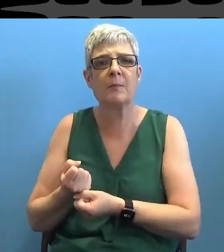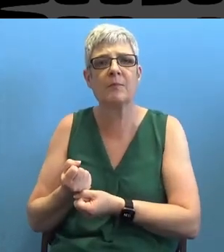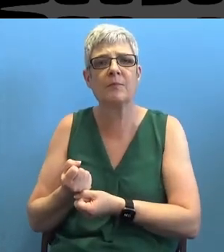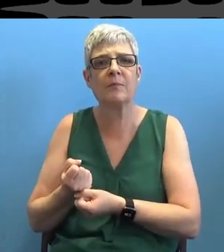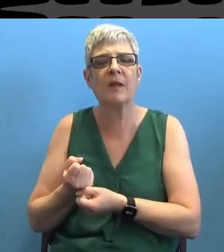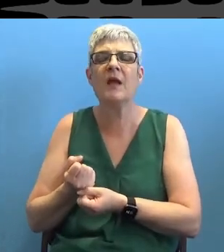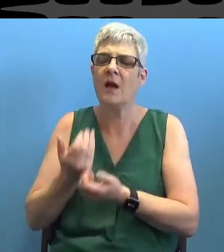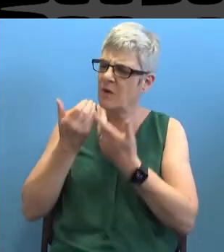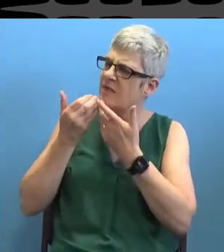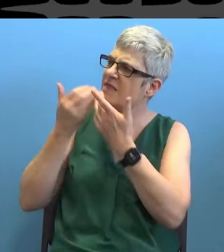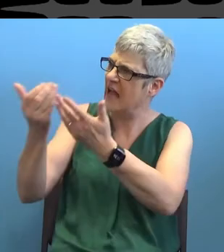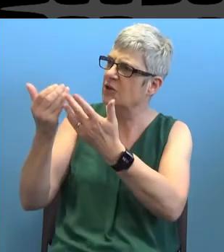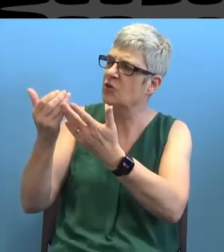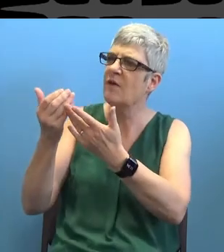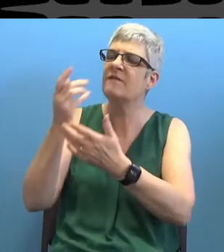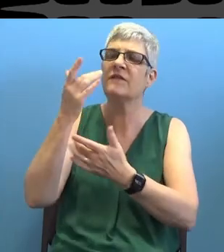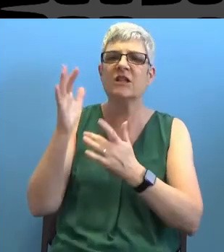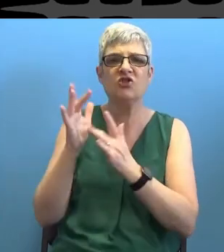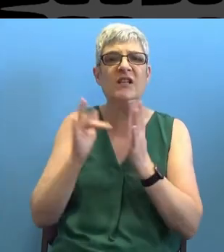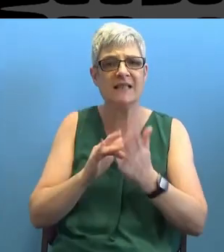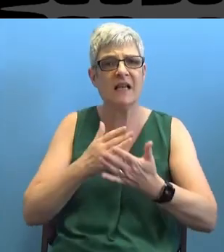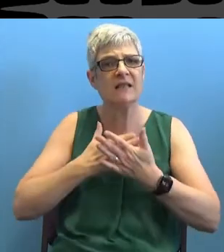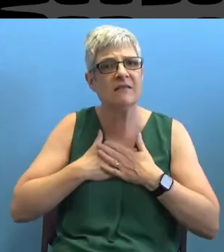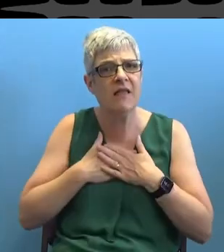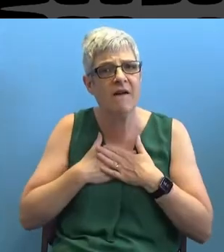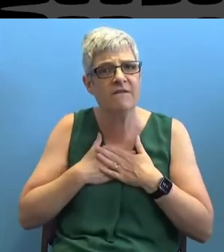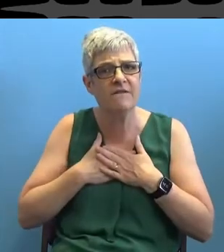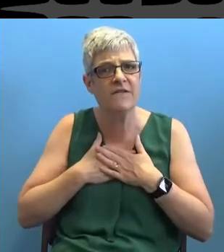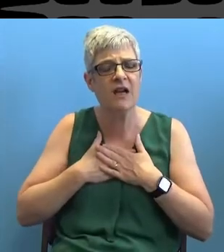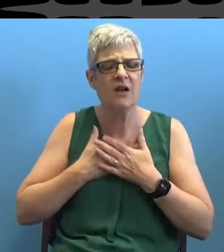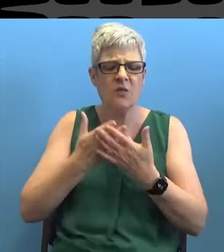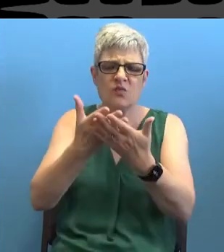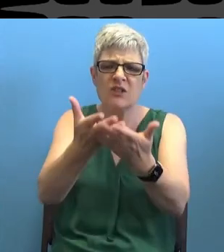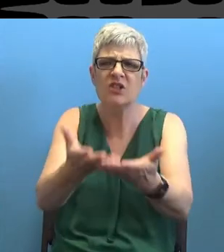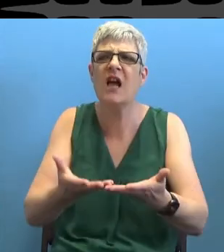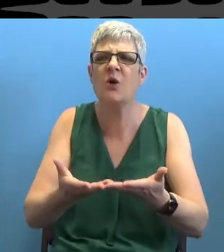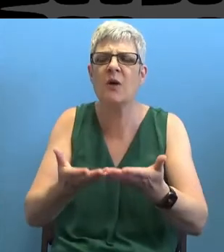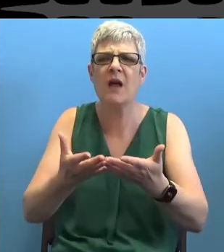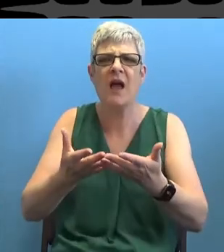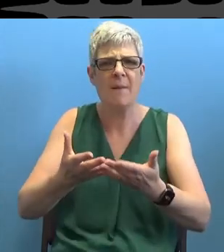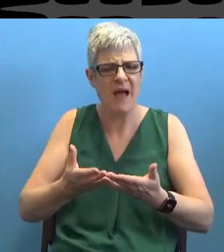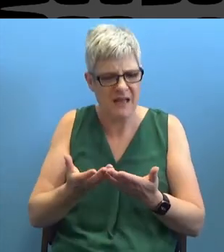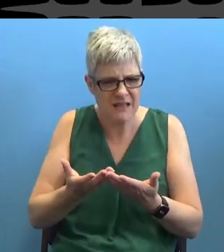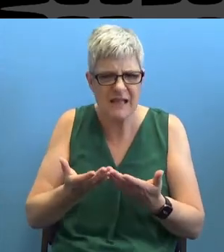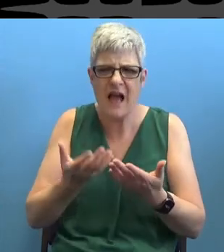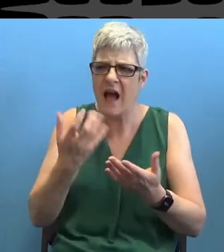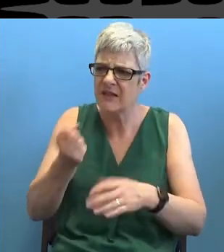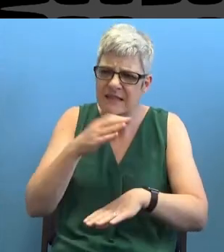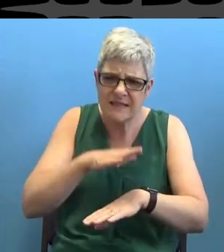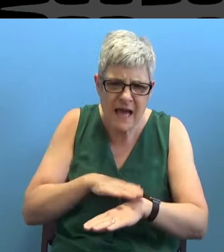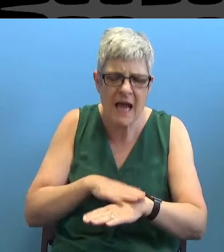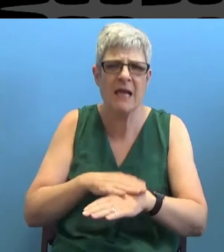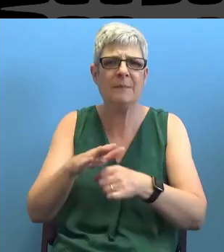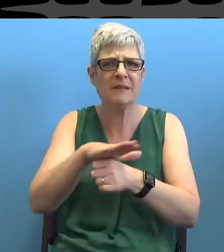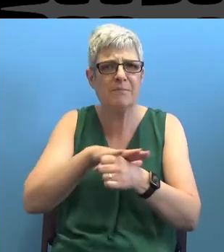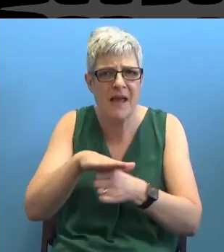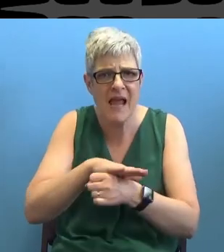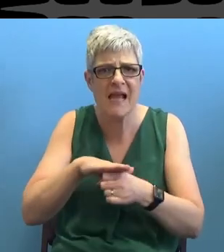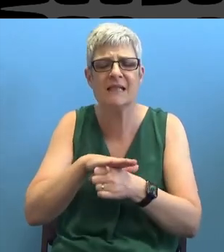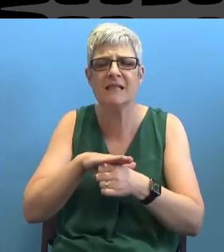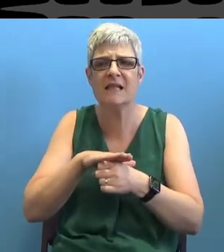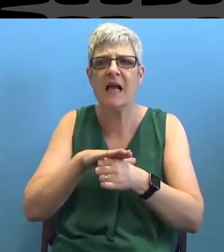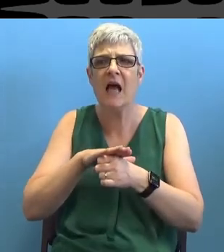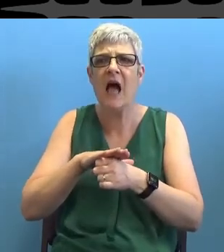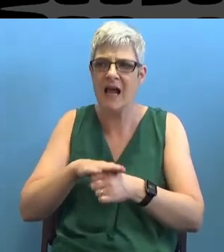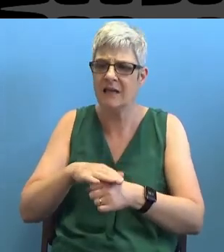And we thank you for the love of Jesus, the reaching out, the making time for, the making space for, the paying the price